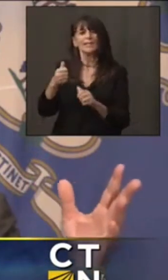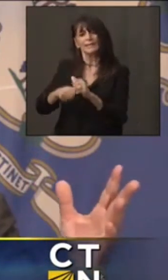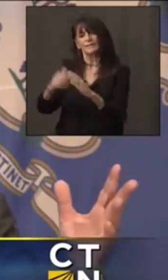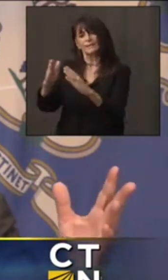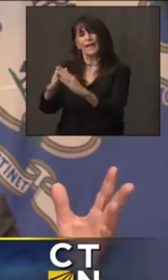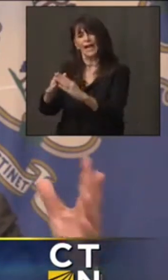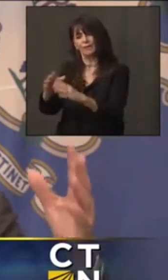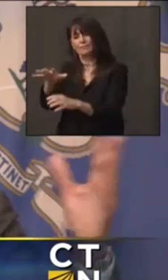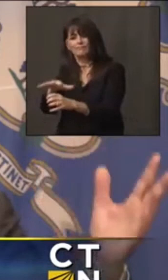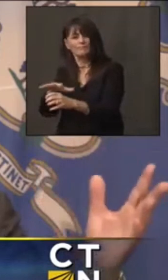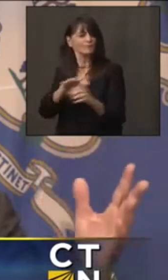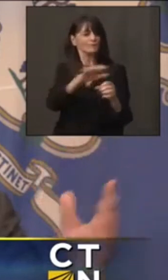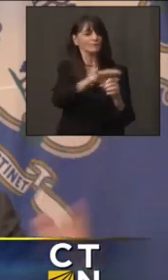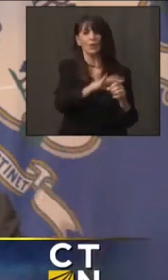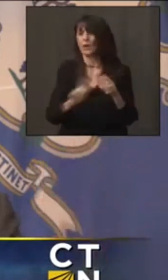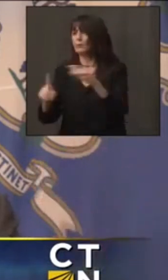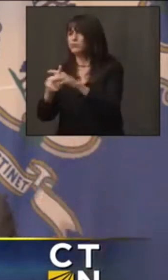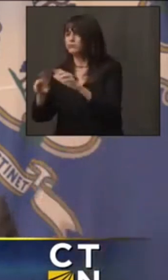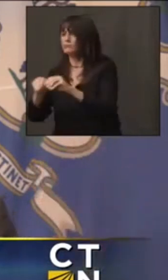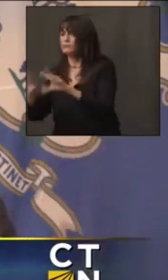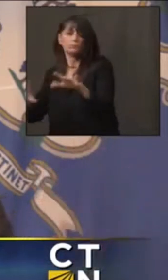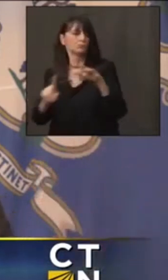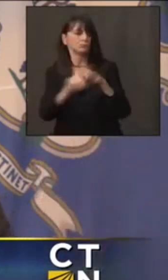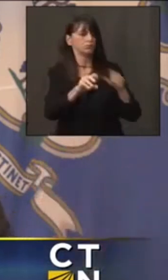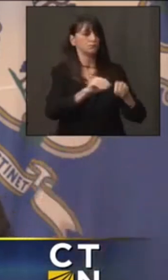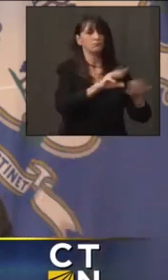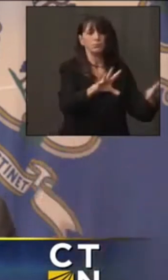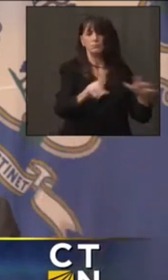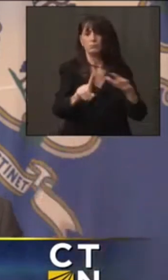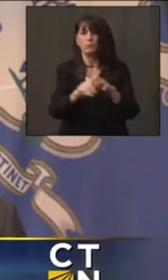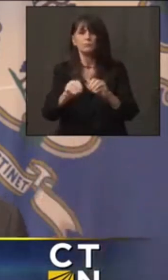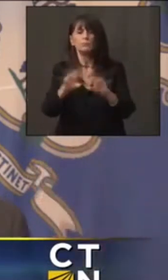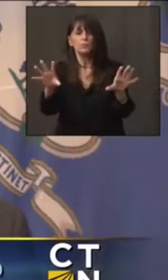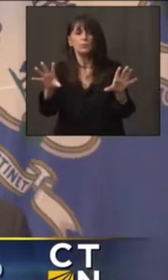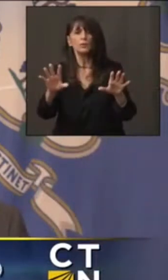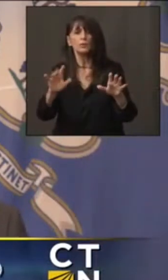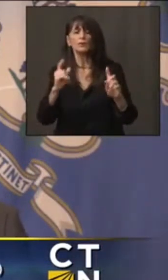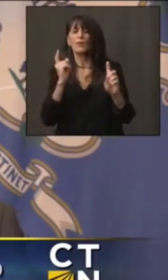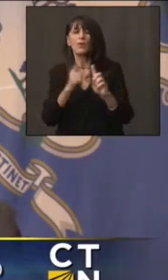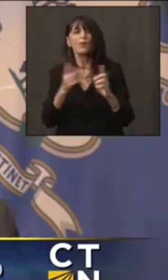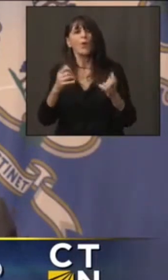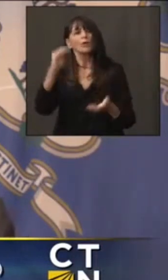even bigger around the entire region. We're not like